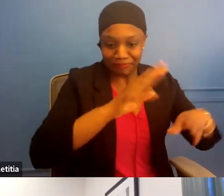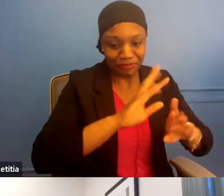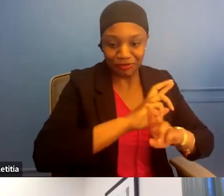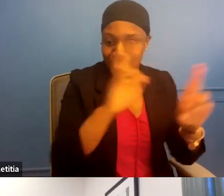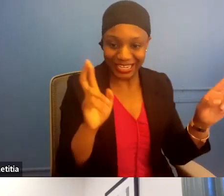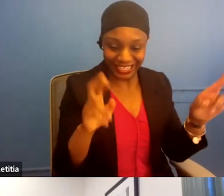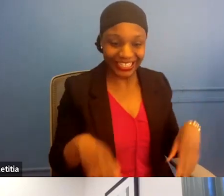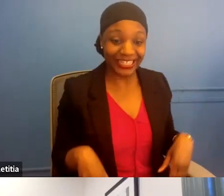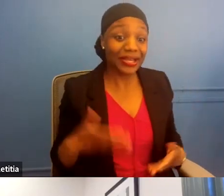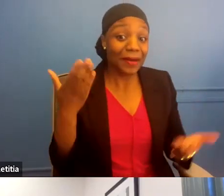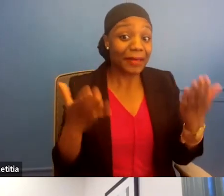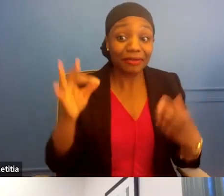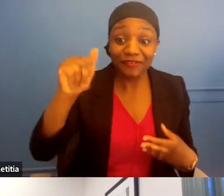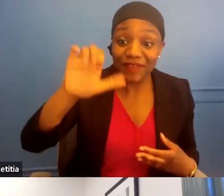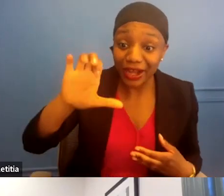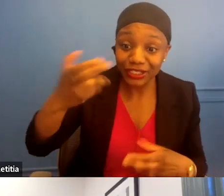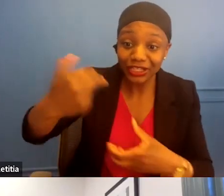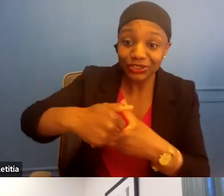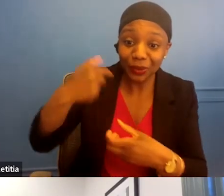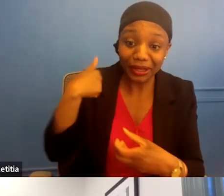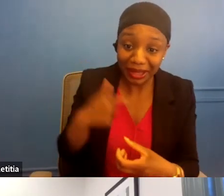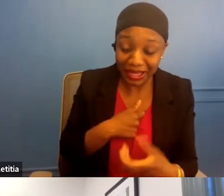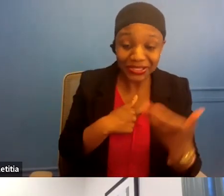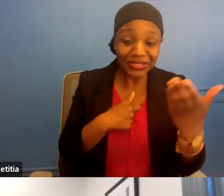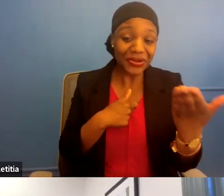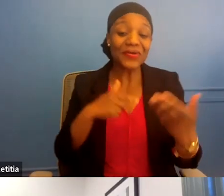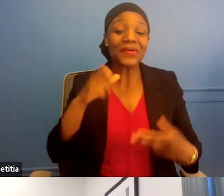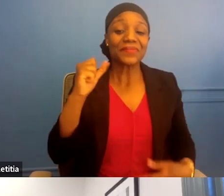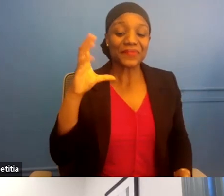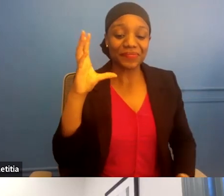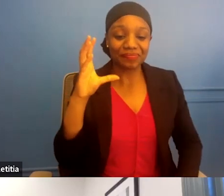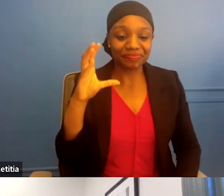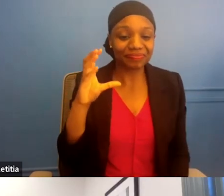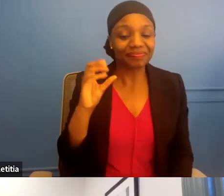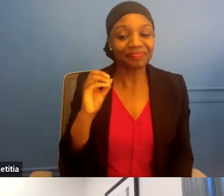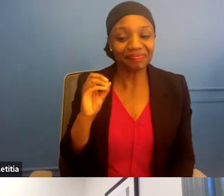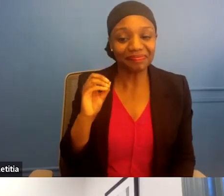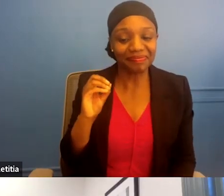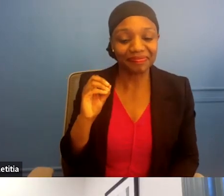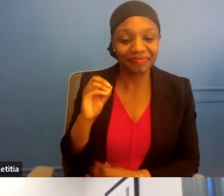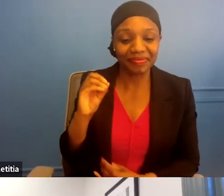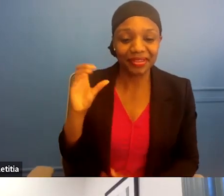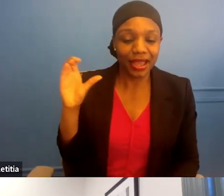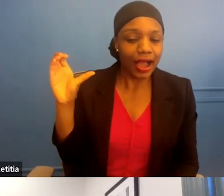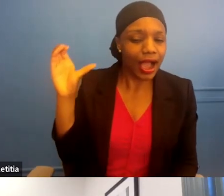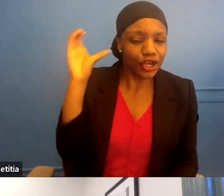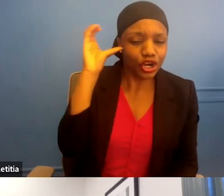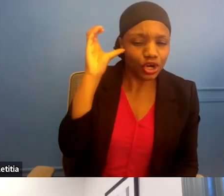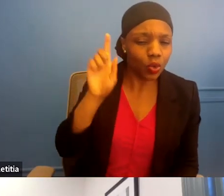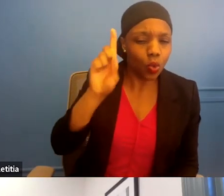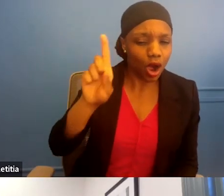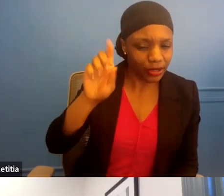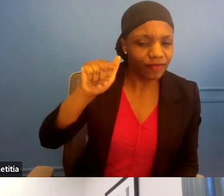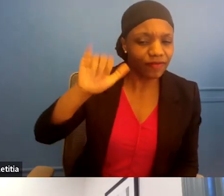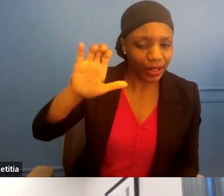some faculty members tuned in, and I'm wondering if there was I heard at least one faculty member